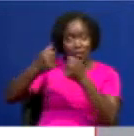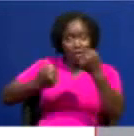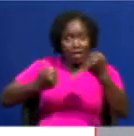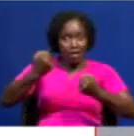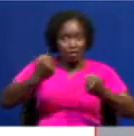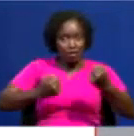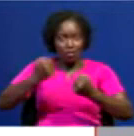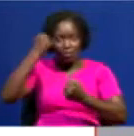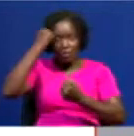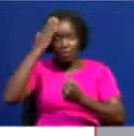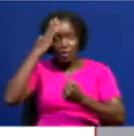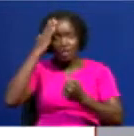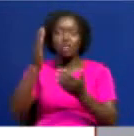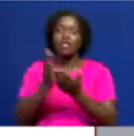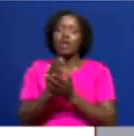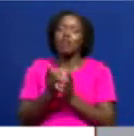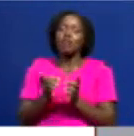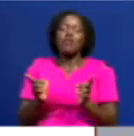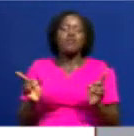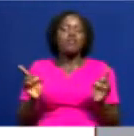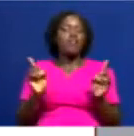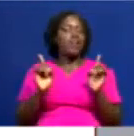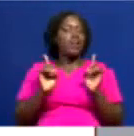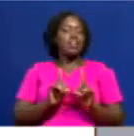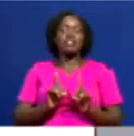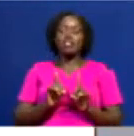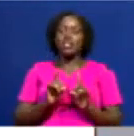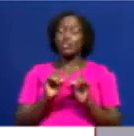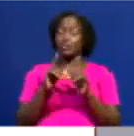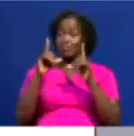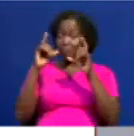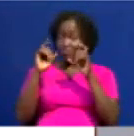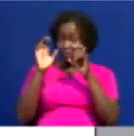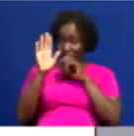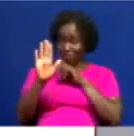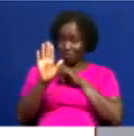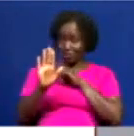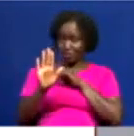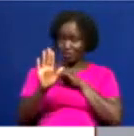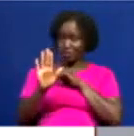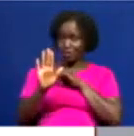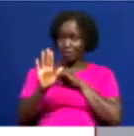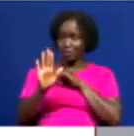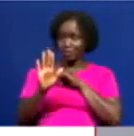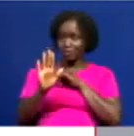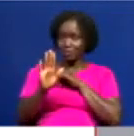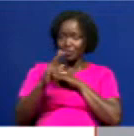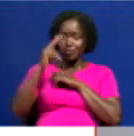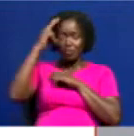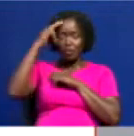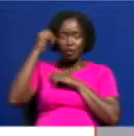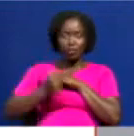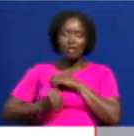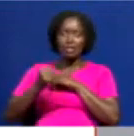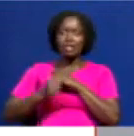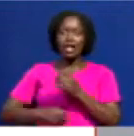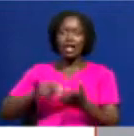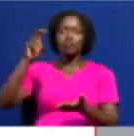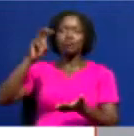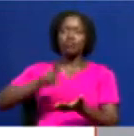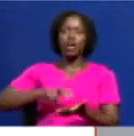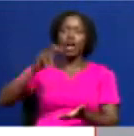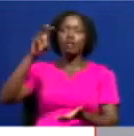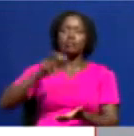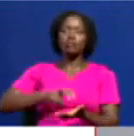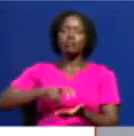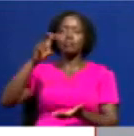evoking memories for some of us. And you can see on your screen, the Masa is there in the background, jumping up, being part